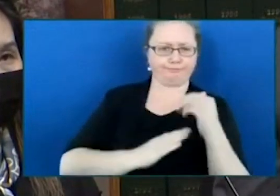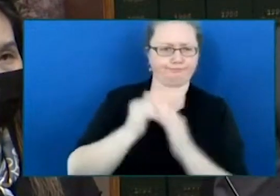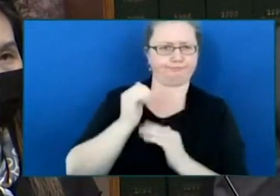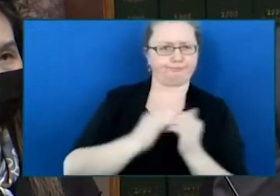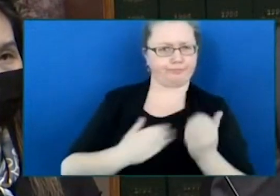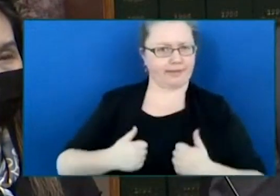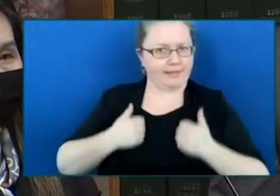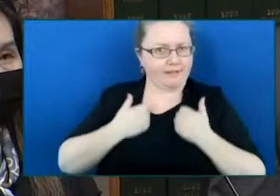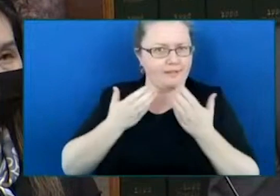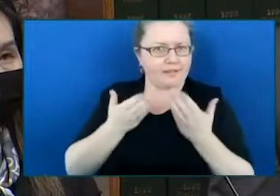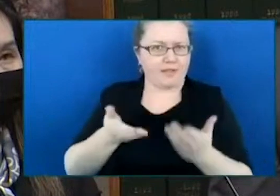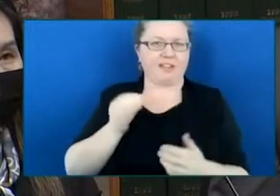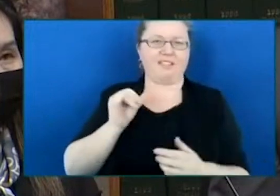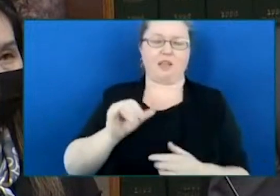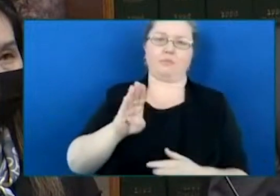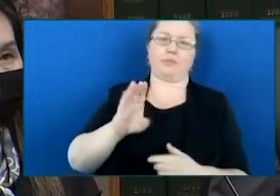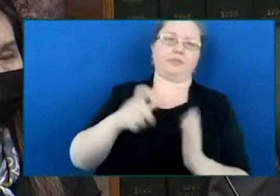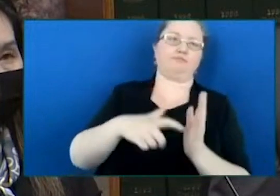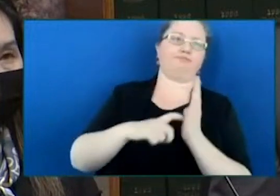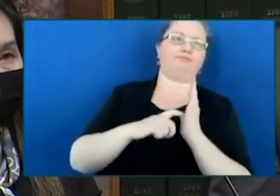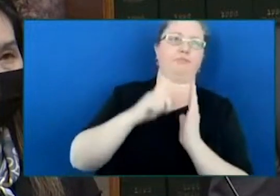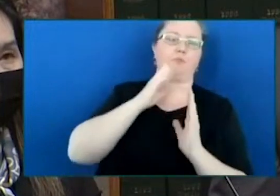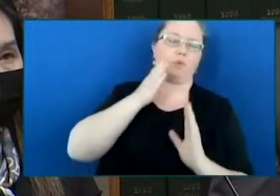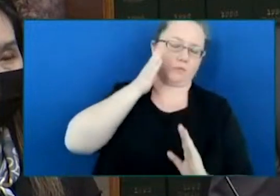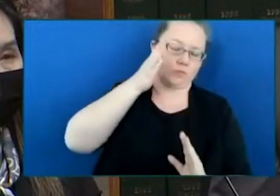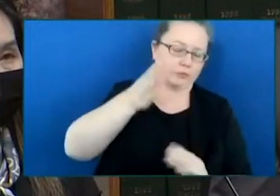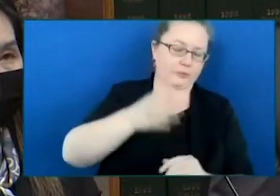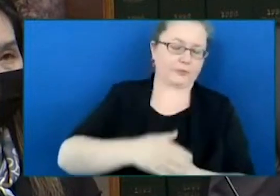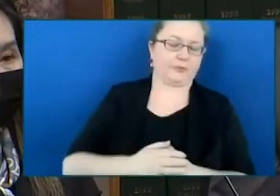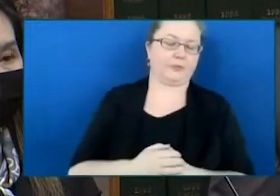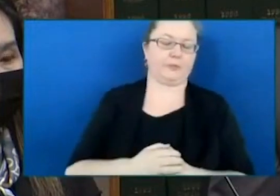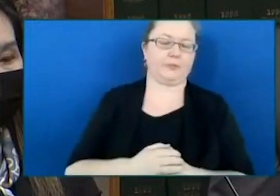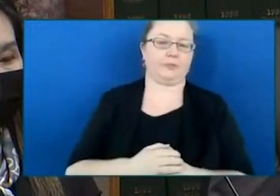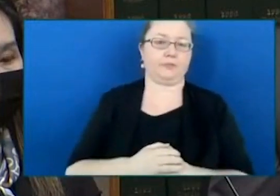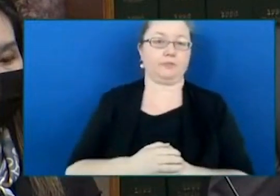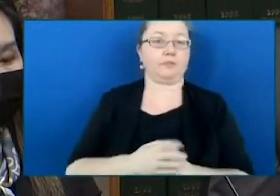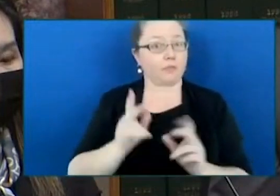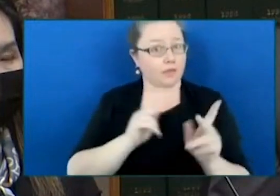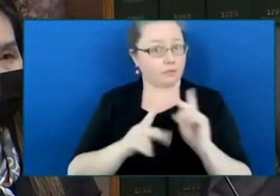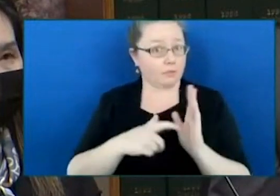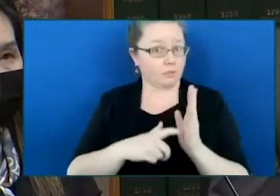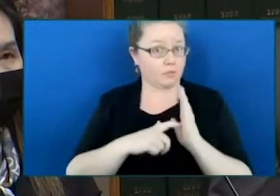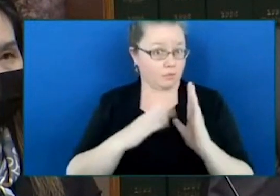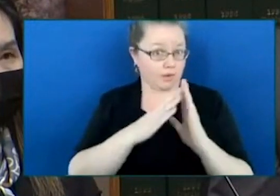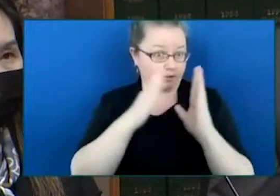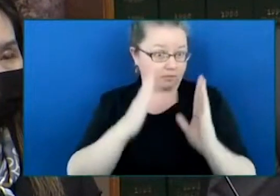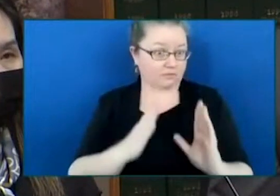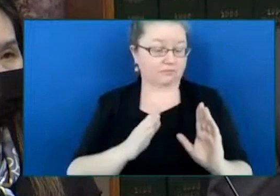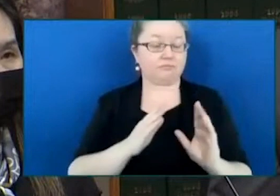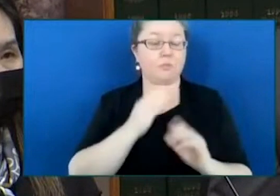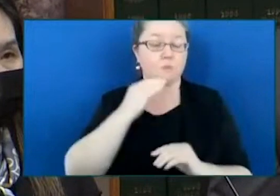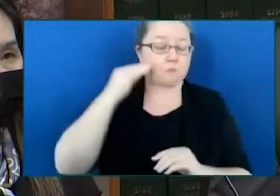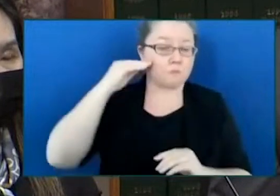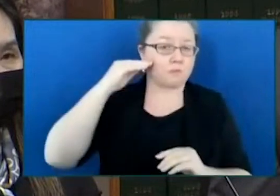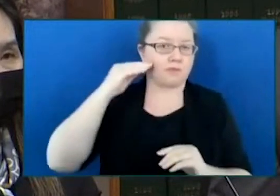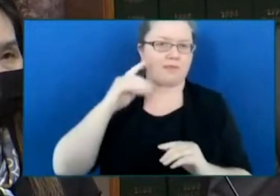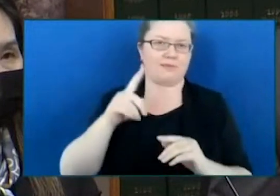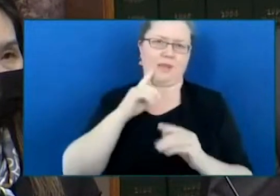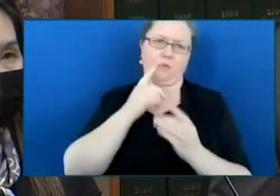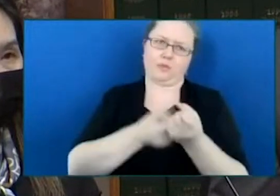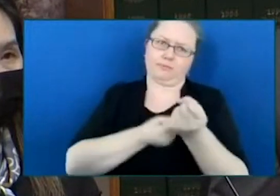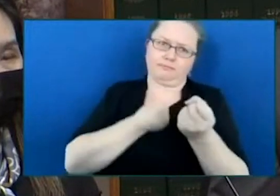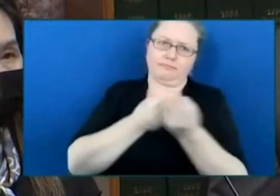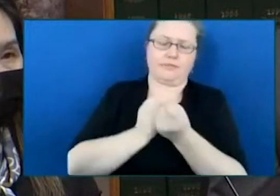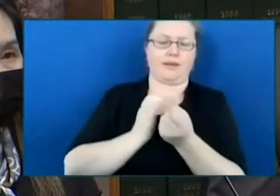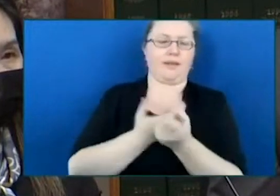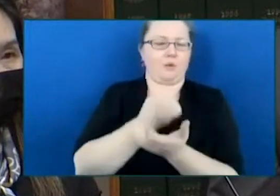British Columbians. Now, building the homes that people need supports BC's economic strength. It's